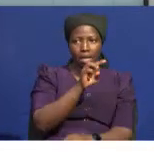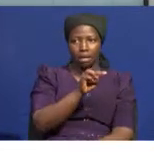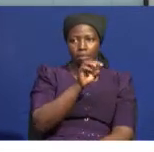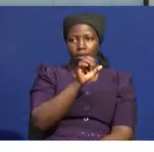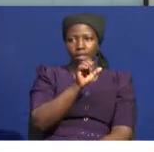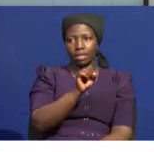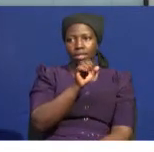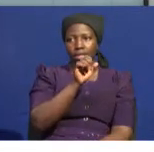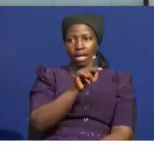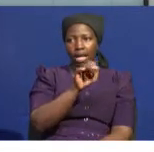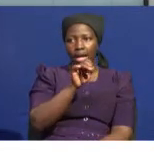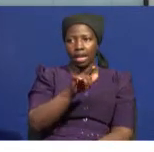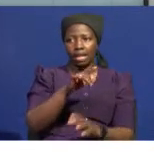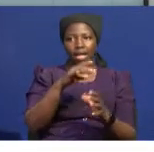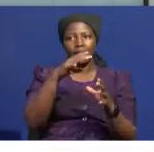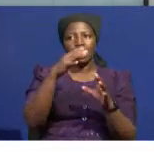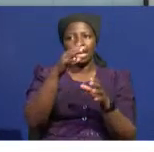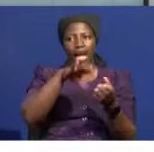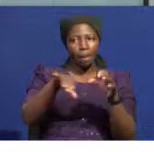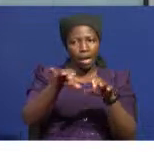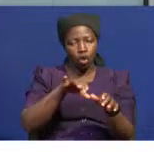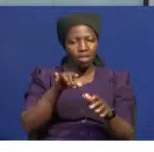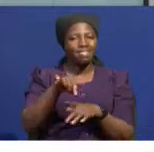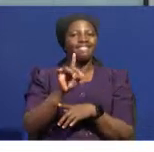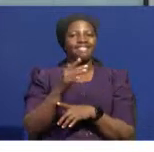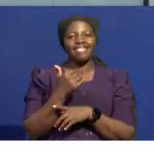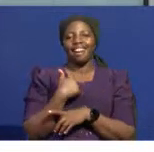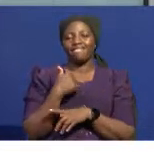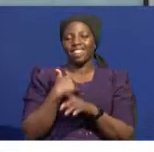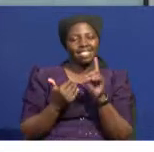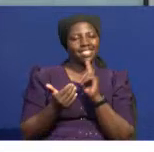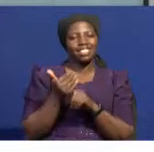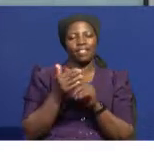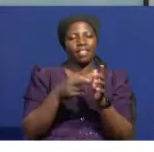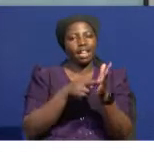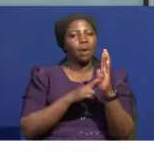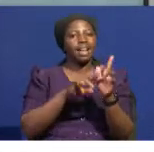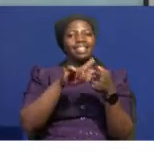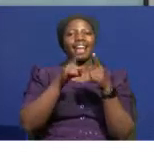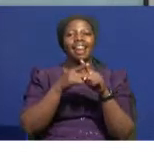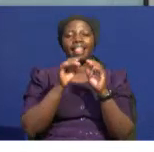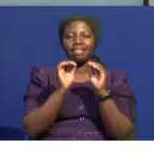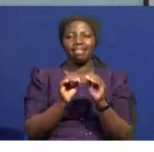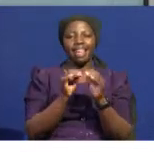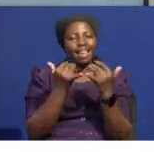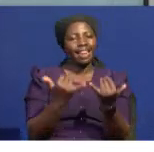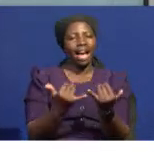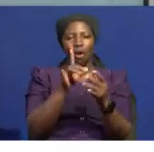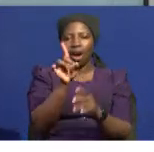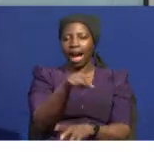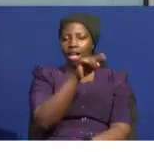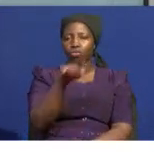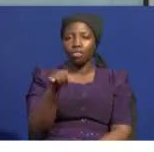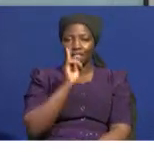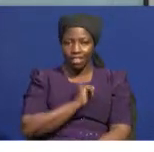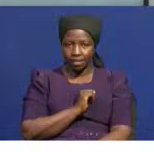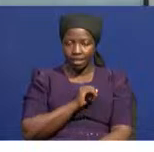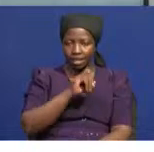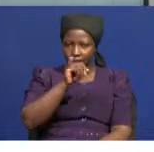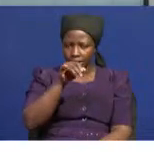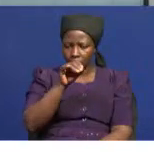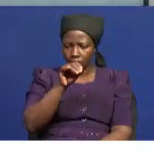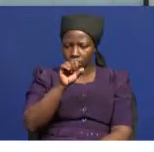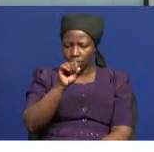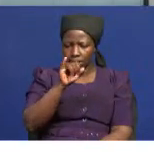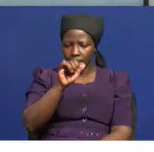do not meet quality requirements and hence have been recalled. This as Josiah Kariuki, the Chief Executive